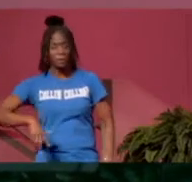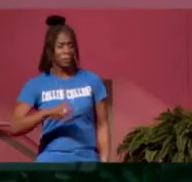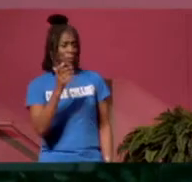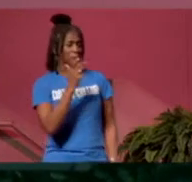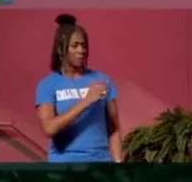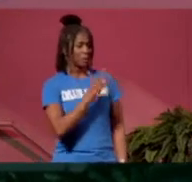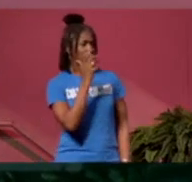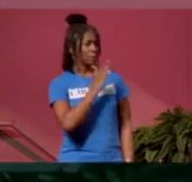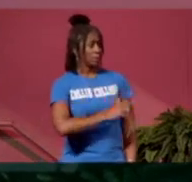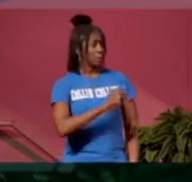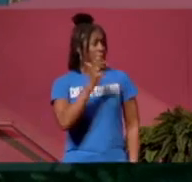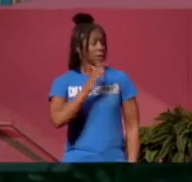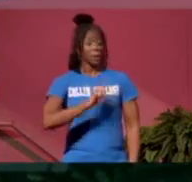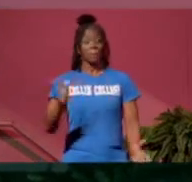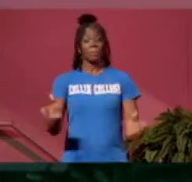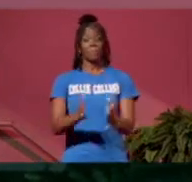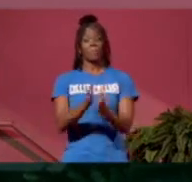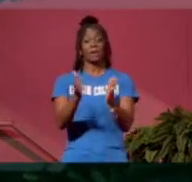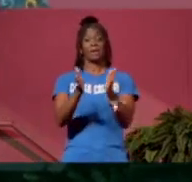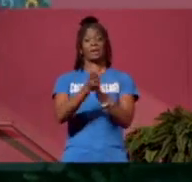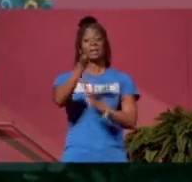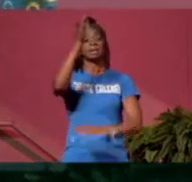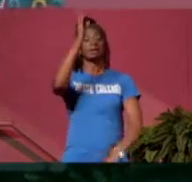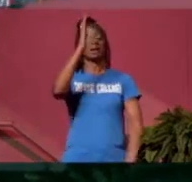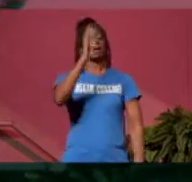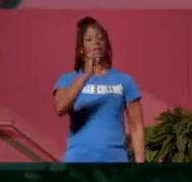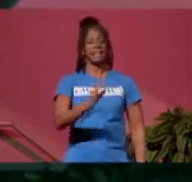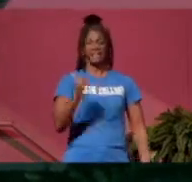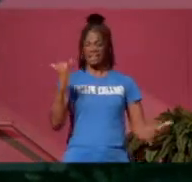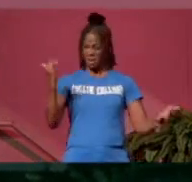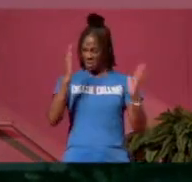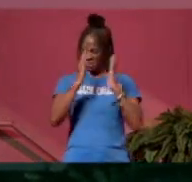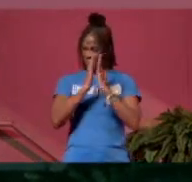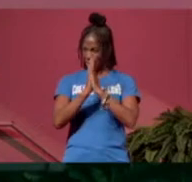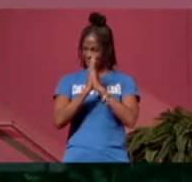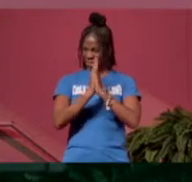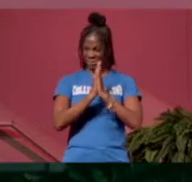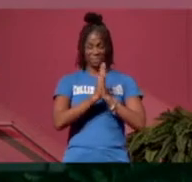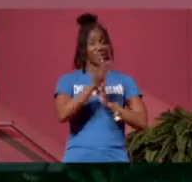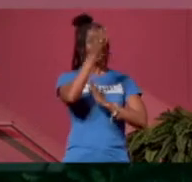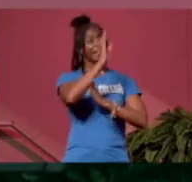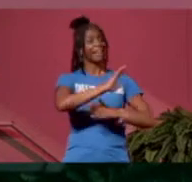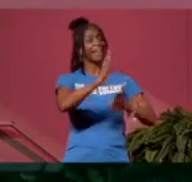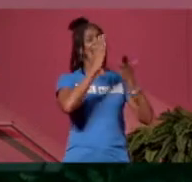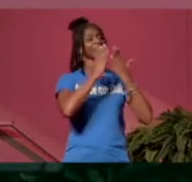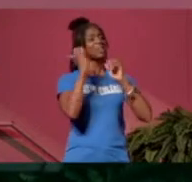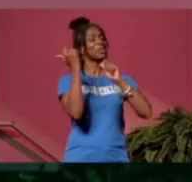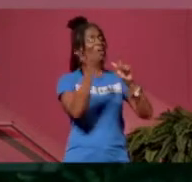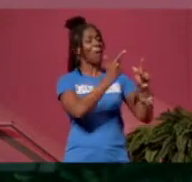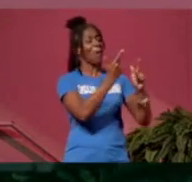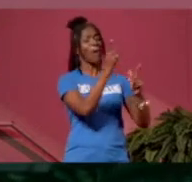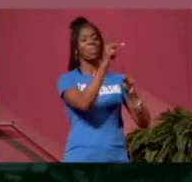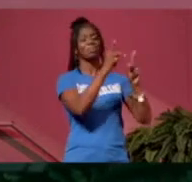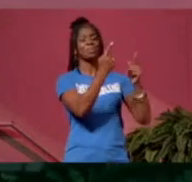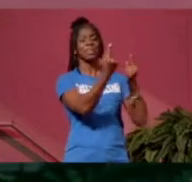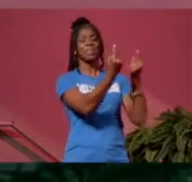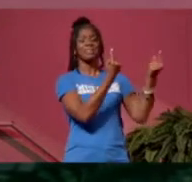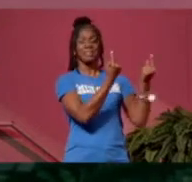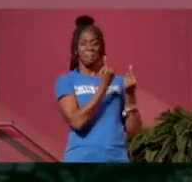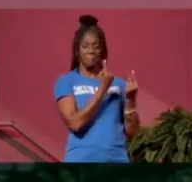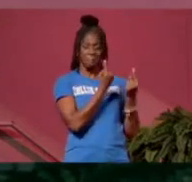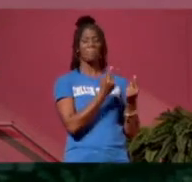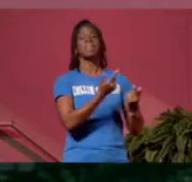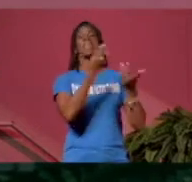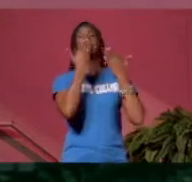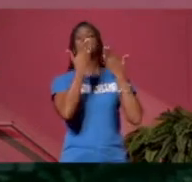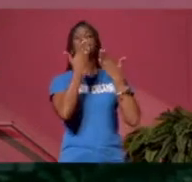Give God praise for this harvest. Lord, we thank you for these that you have brought into our midst, for these your children who